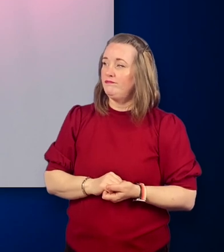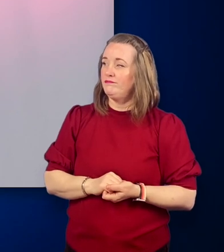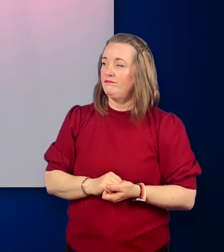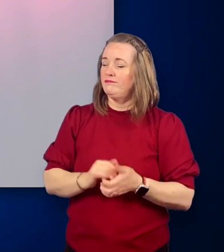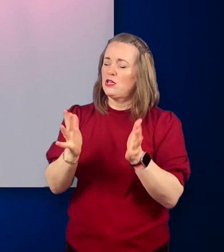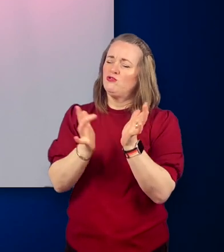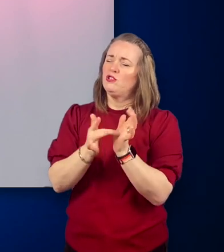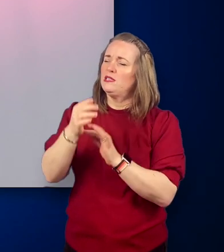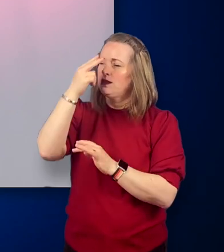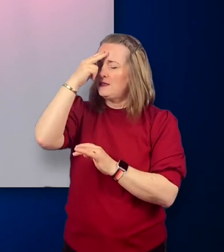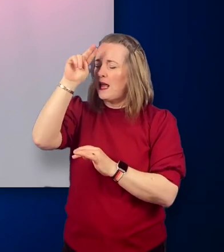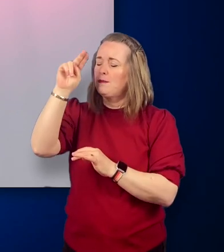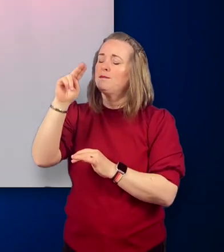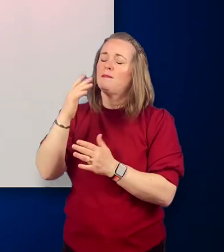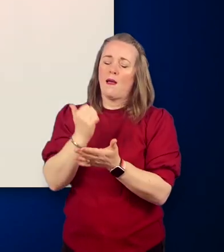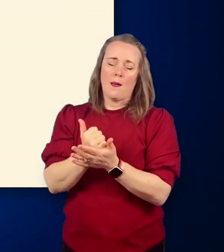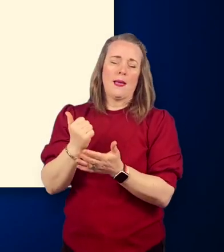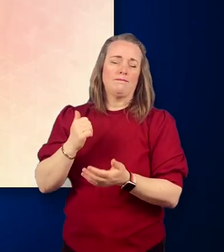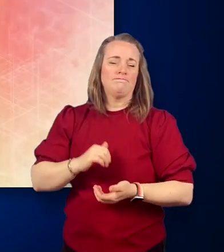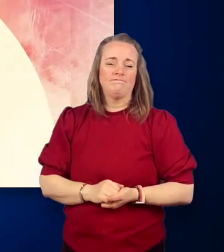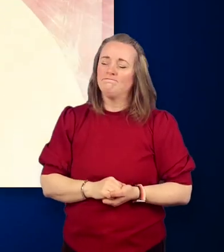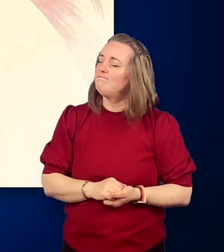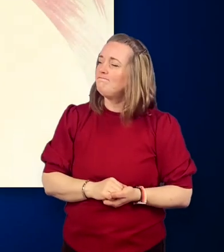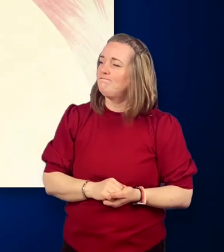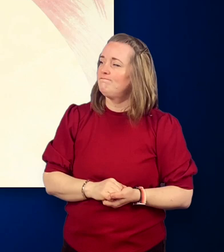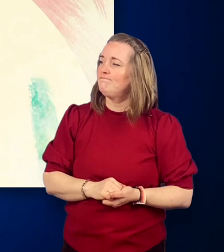In Jesus' name, amen.